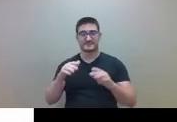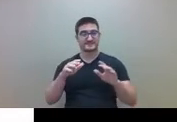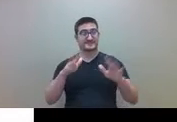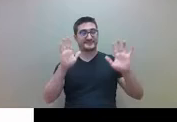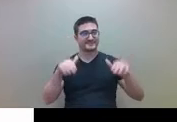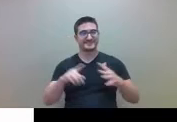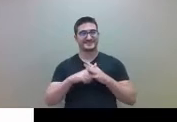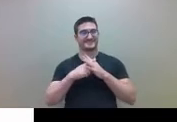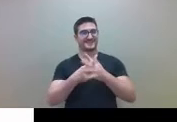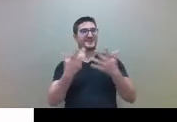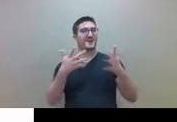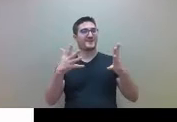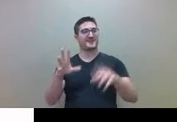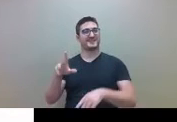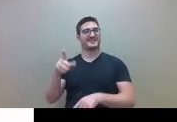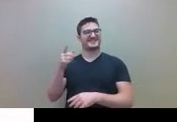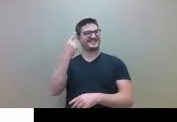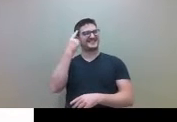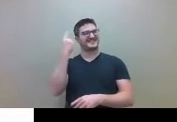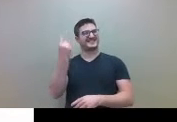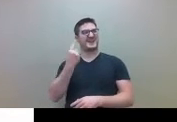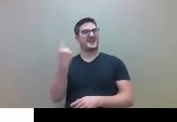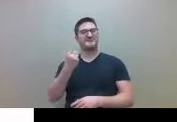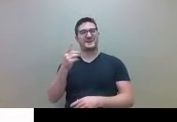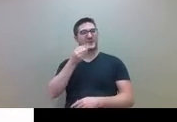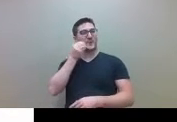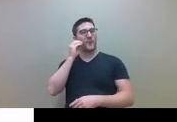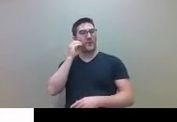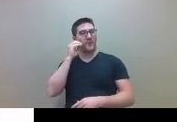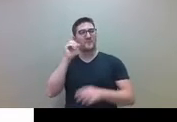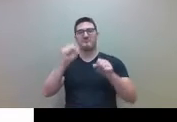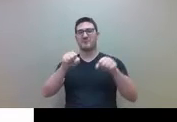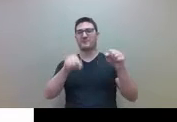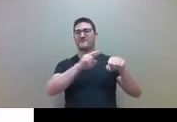started. They made something fall and got scared and both ran away.